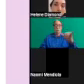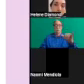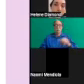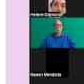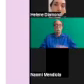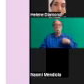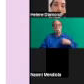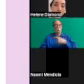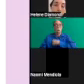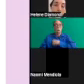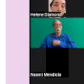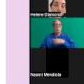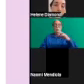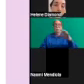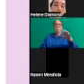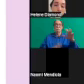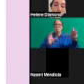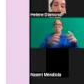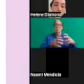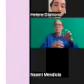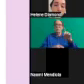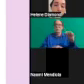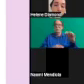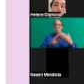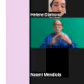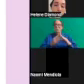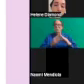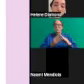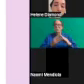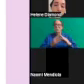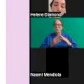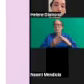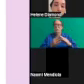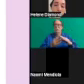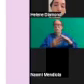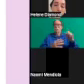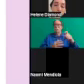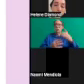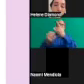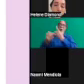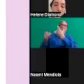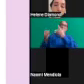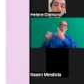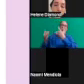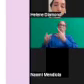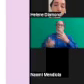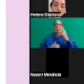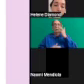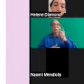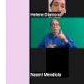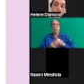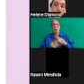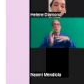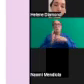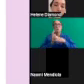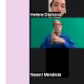we in the disabled community are to be pitied, seen as weak, seen as needing, just